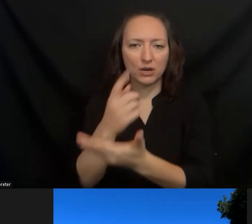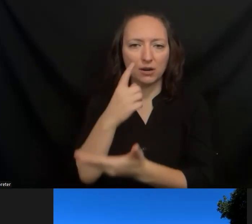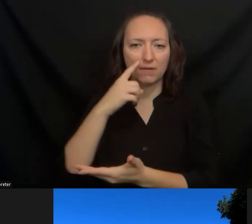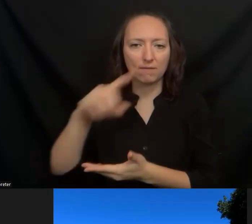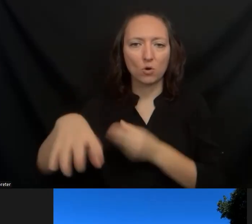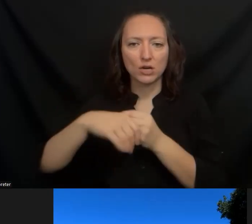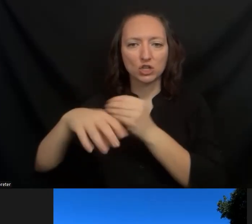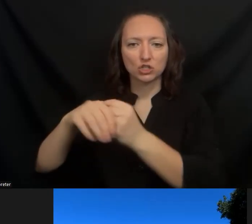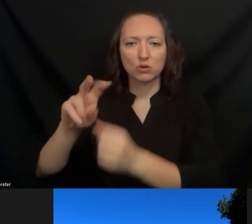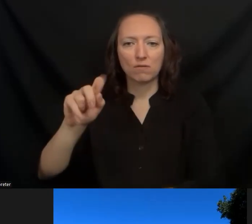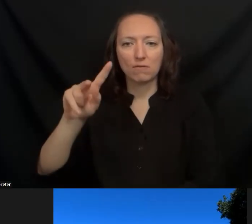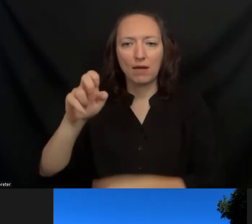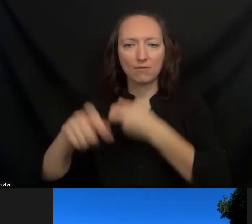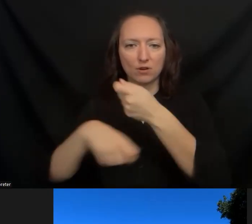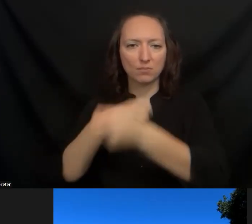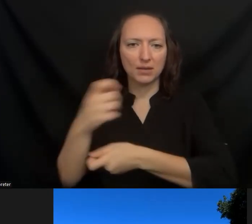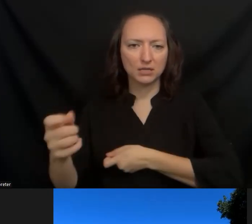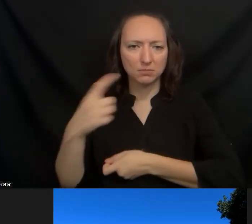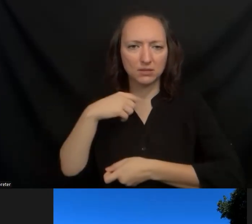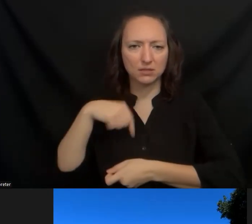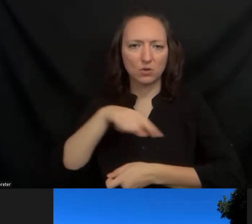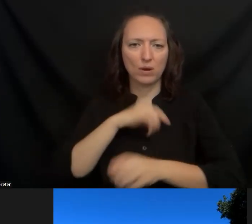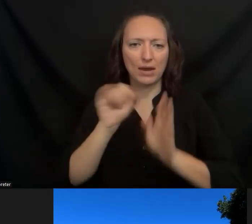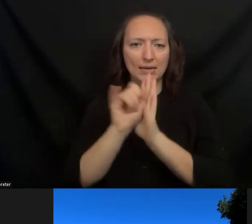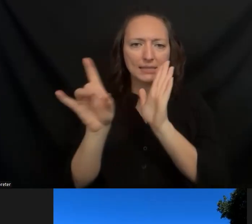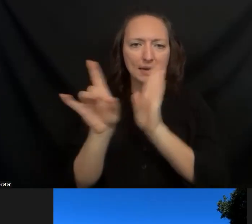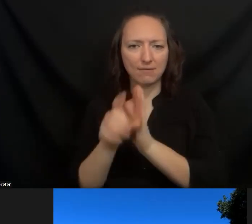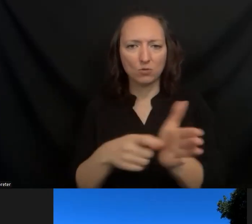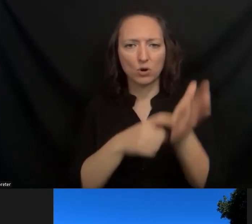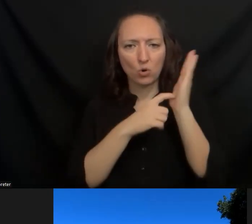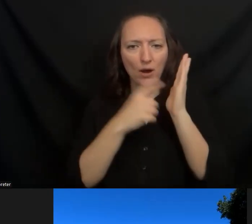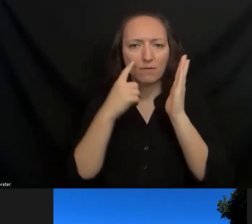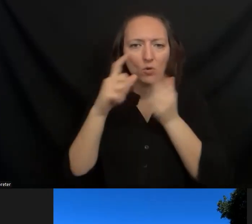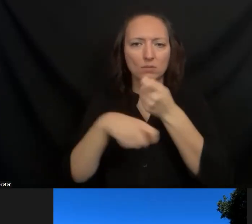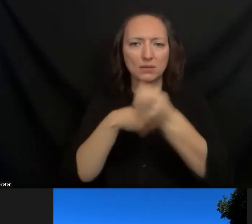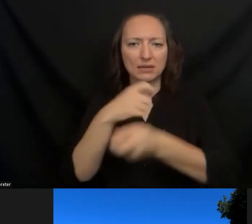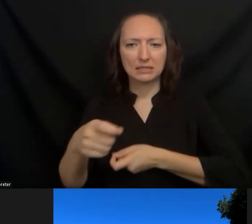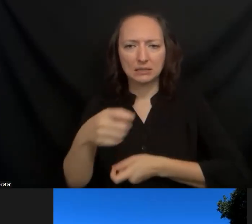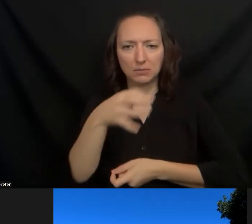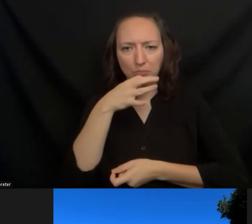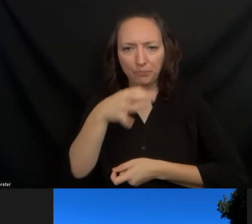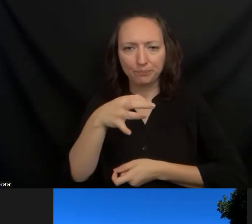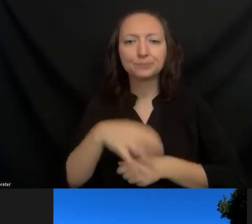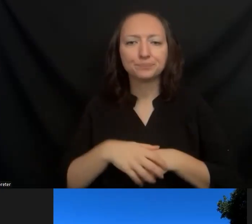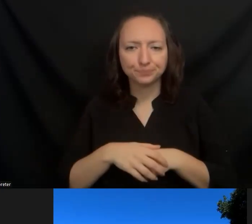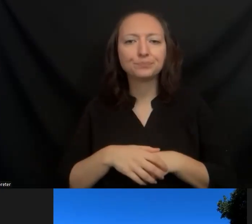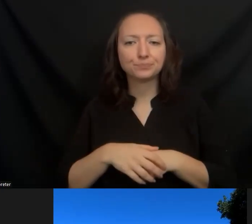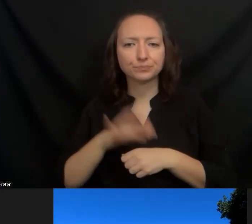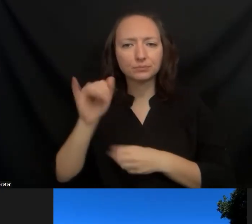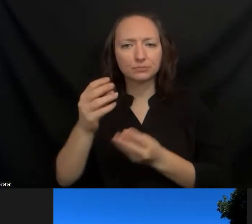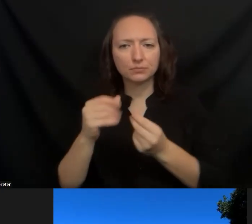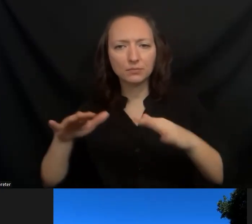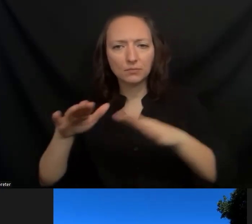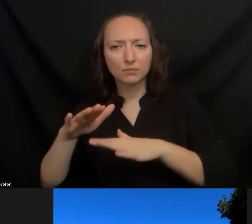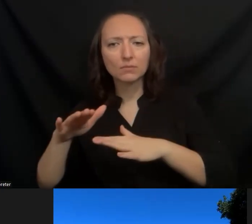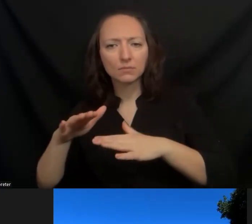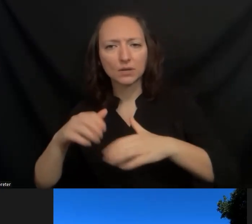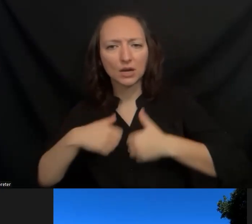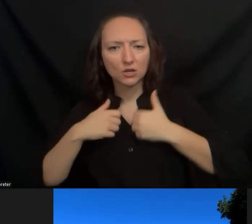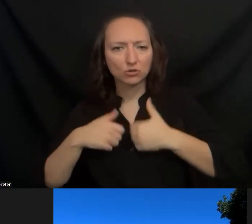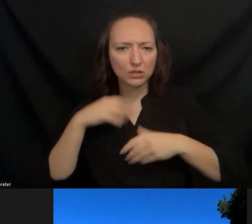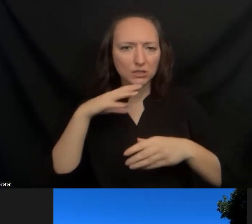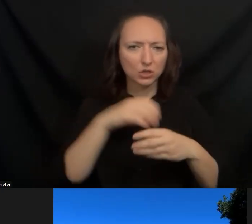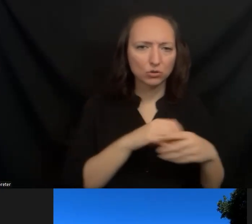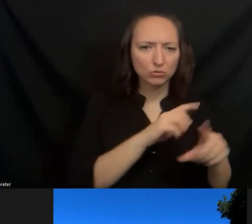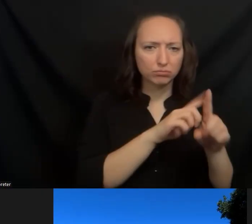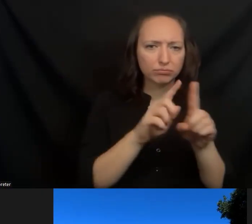near future. Sites to be addressed include, but may not be limited to, the replacement of one 24-inch and three 36-inch